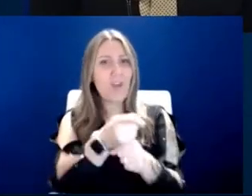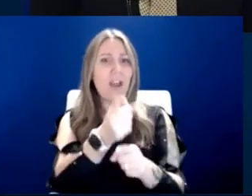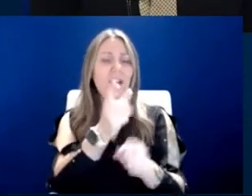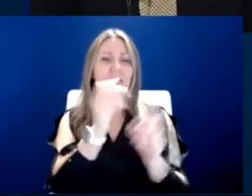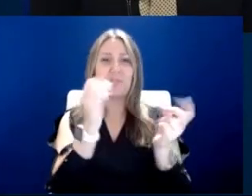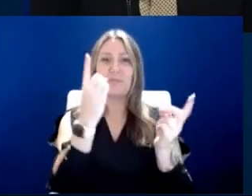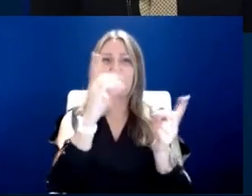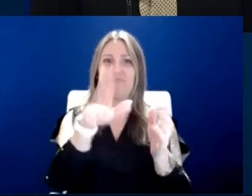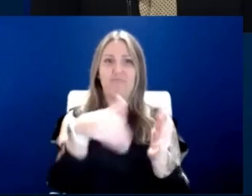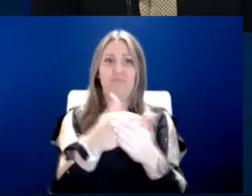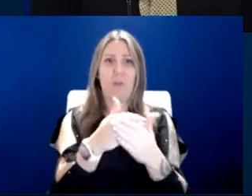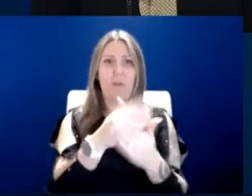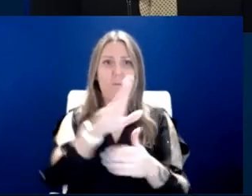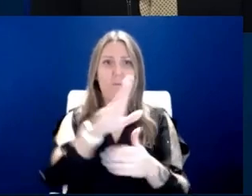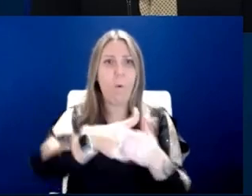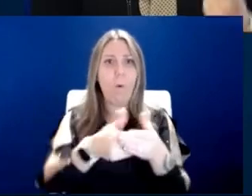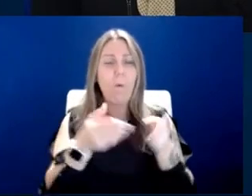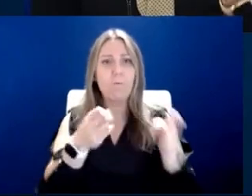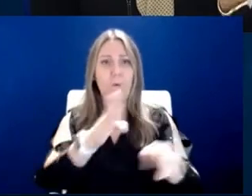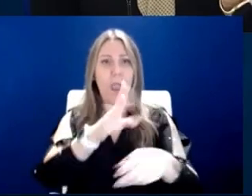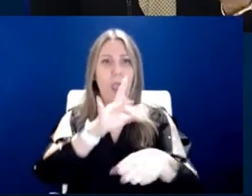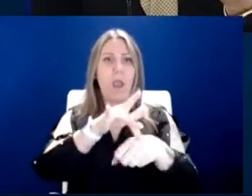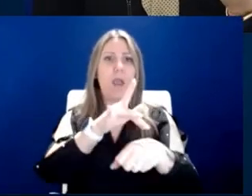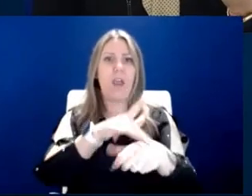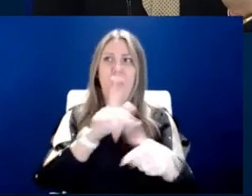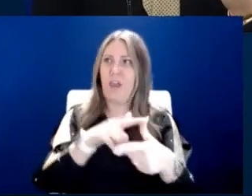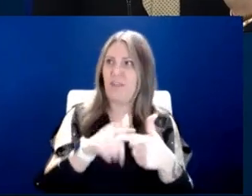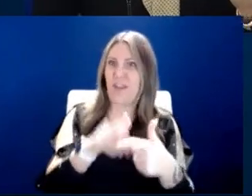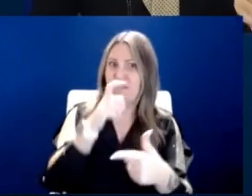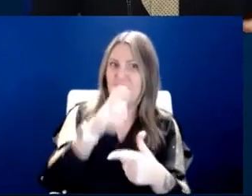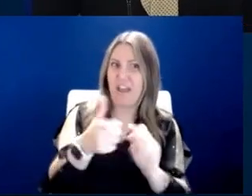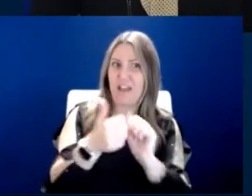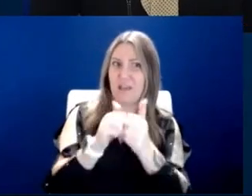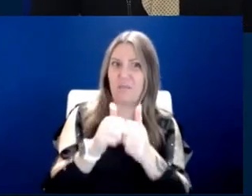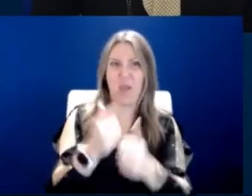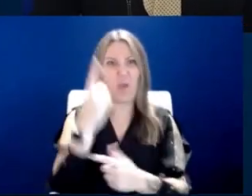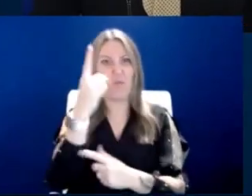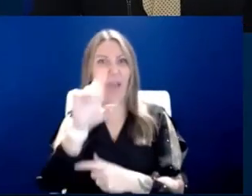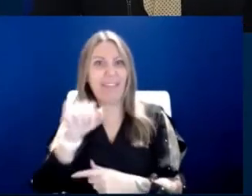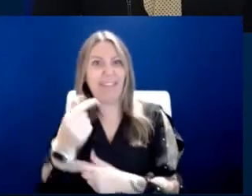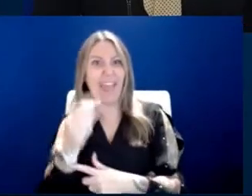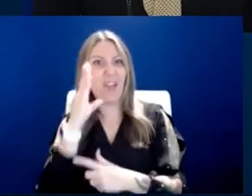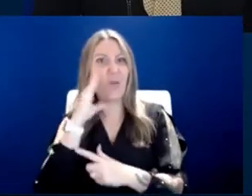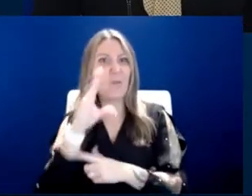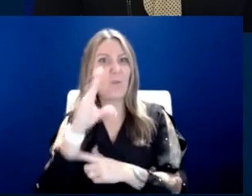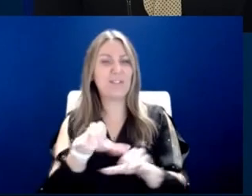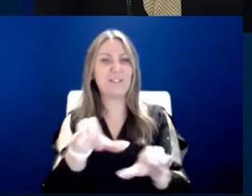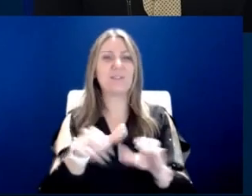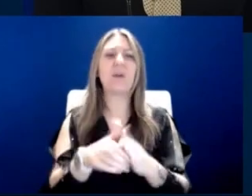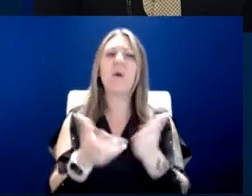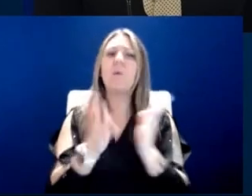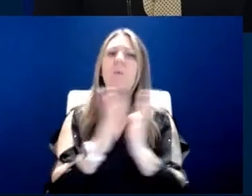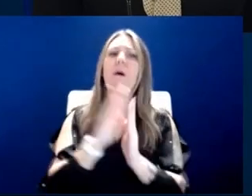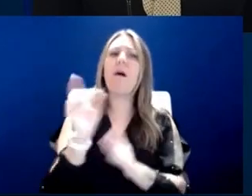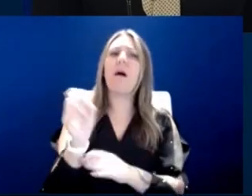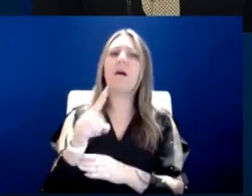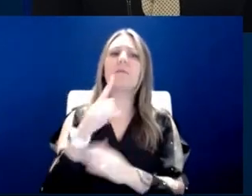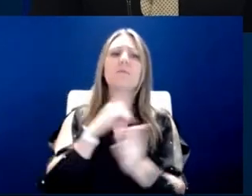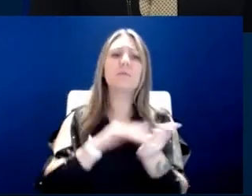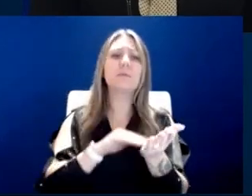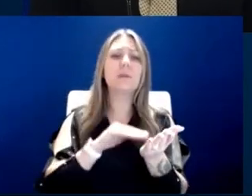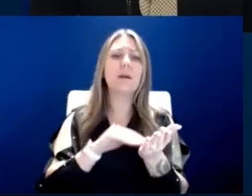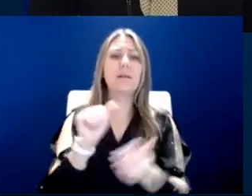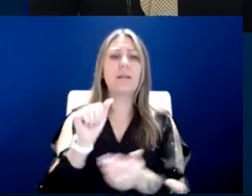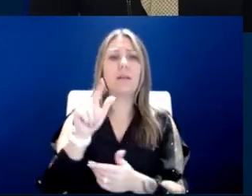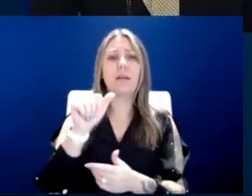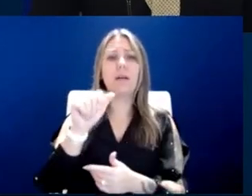compete. If it's the last thing I do, even on one leg, I'm going to do it. I do want to ask you, though, about something, Dr. Alm and Dr. Harrell, jump